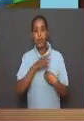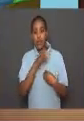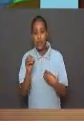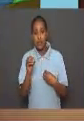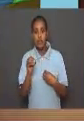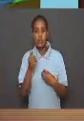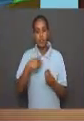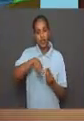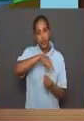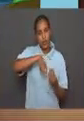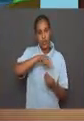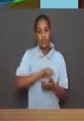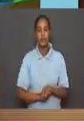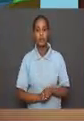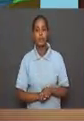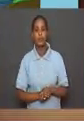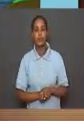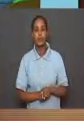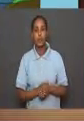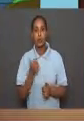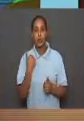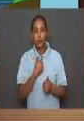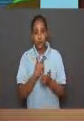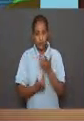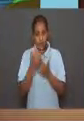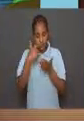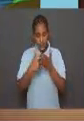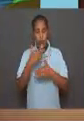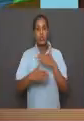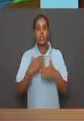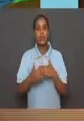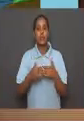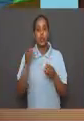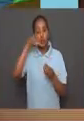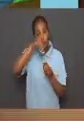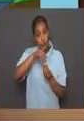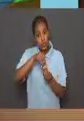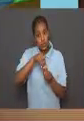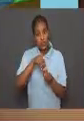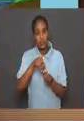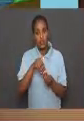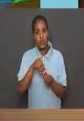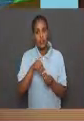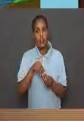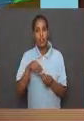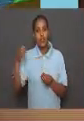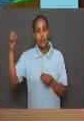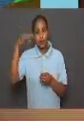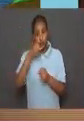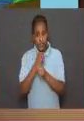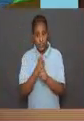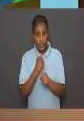the environment. We discussed these processes, including